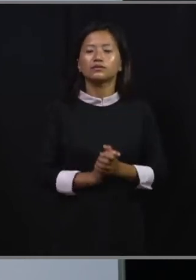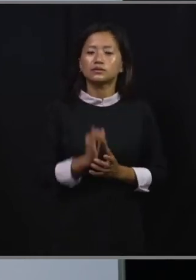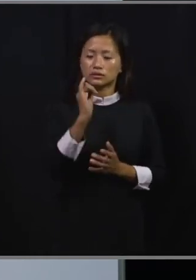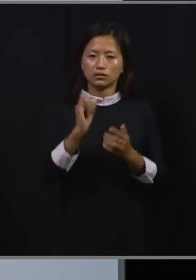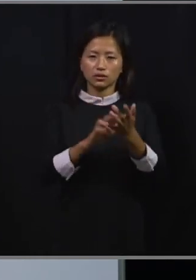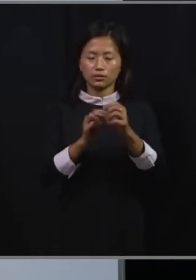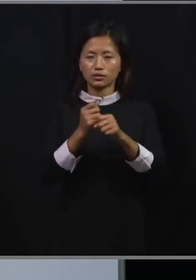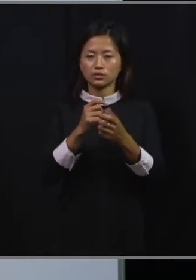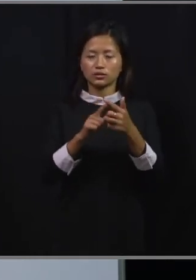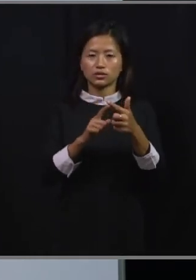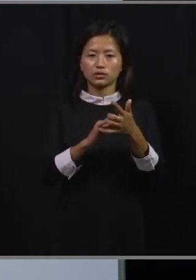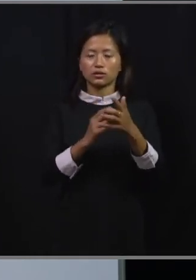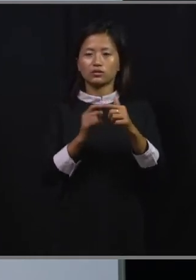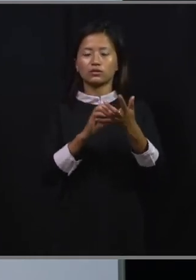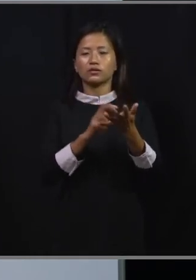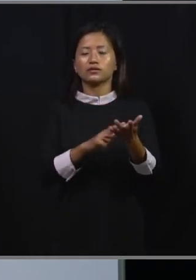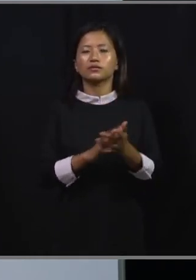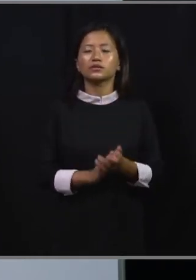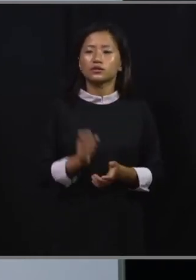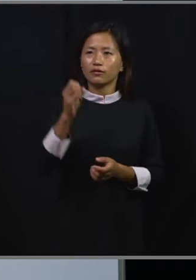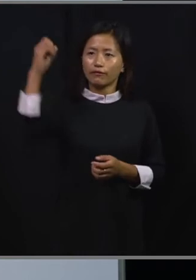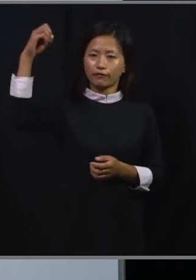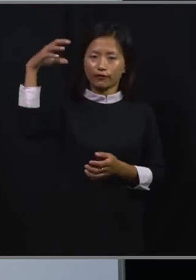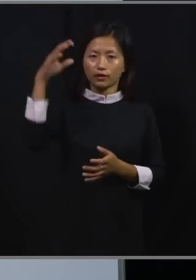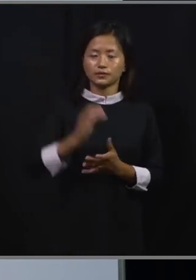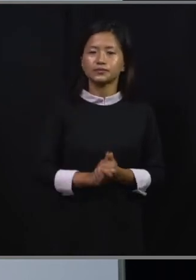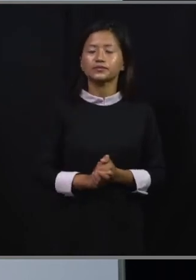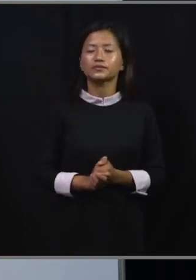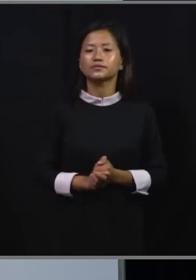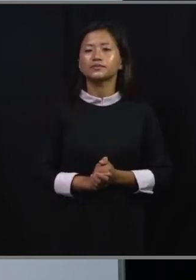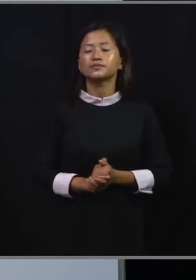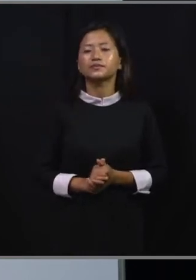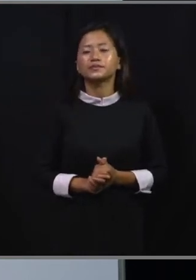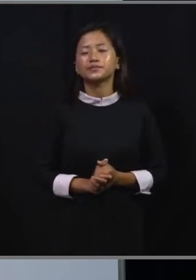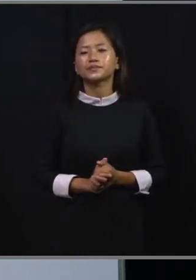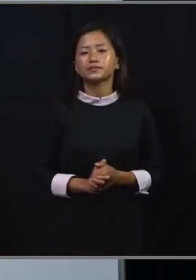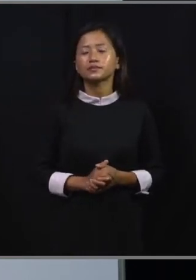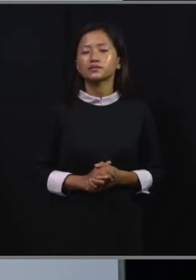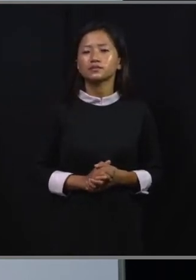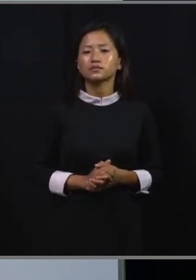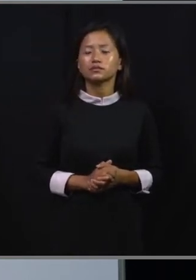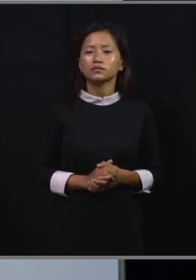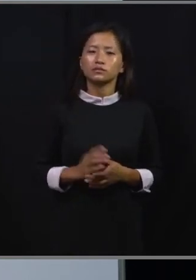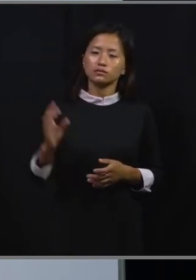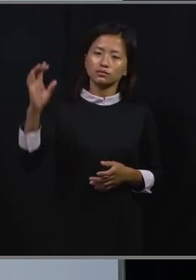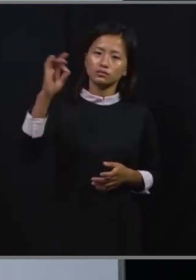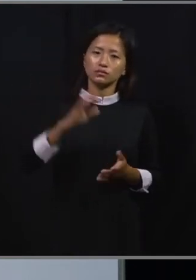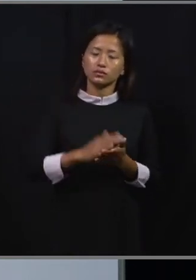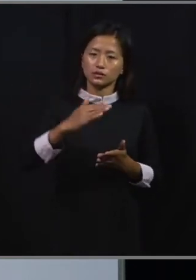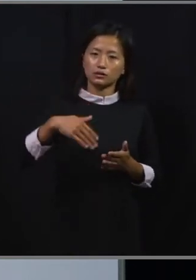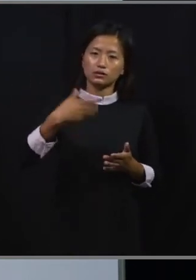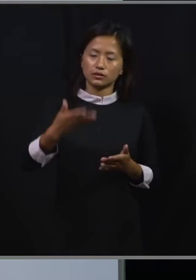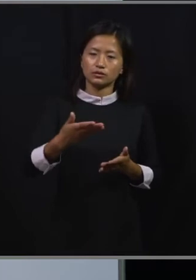of light. So Maxwell failed to explain absorption as well as the emission of light. Okay, again later